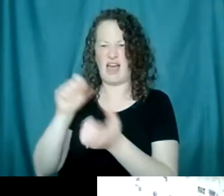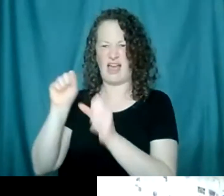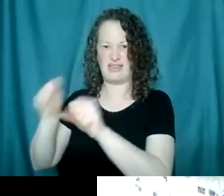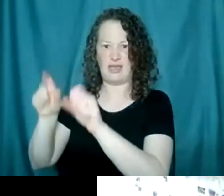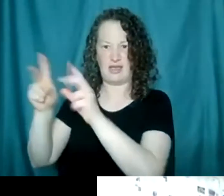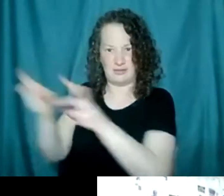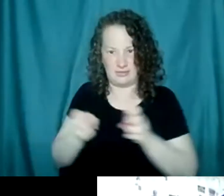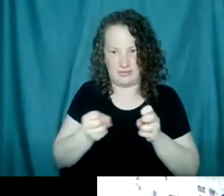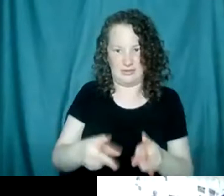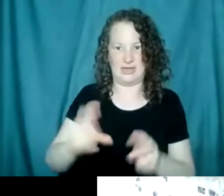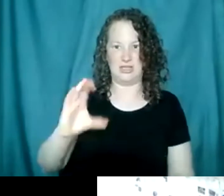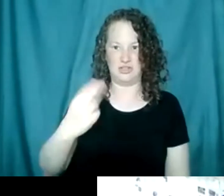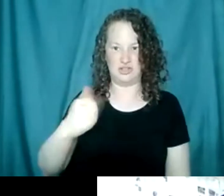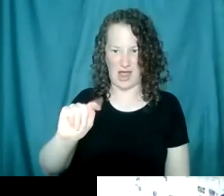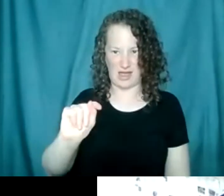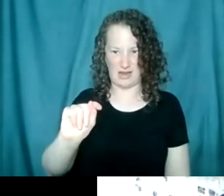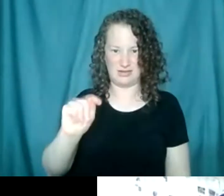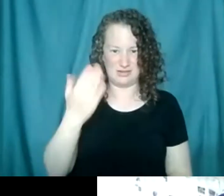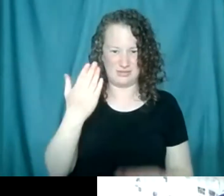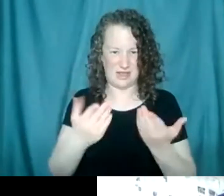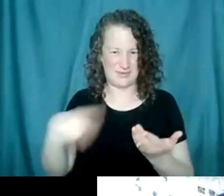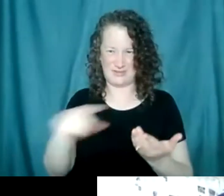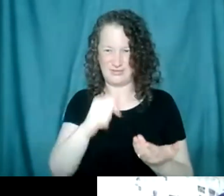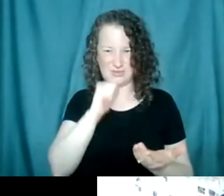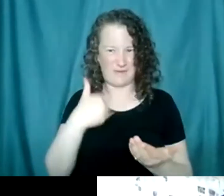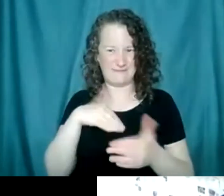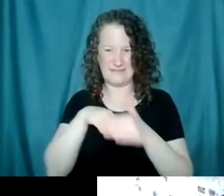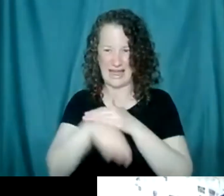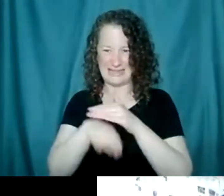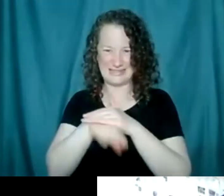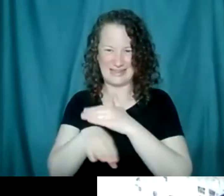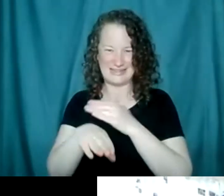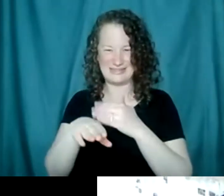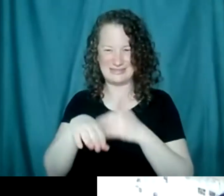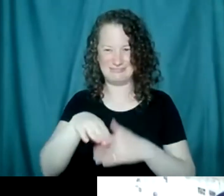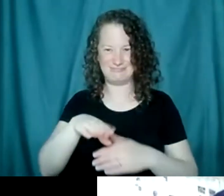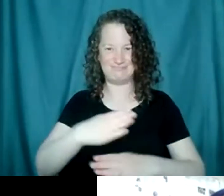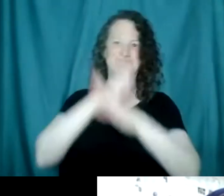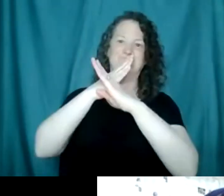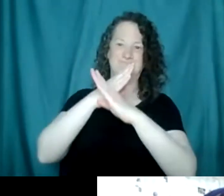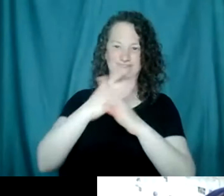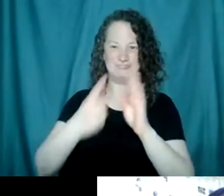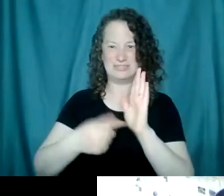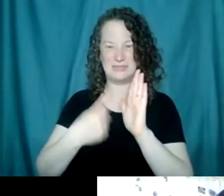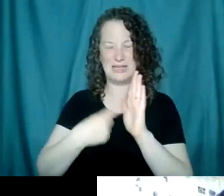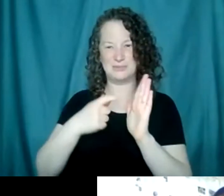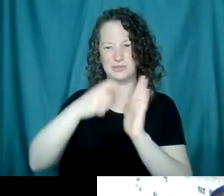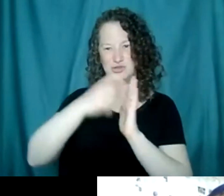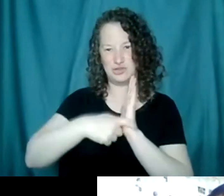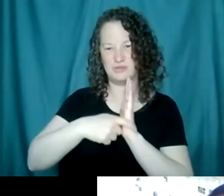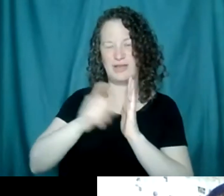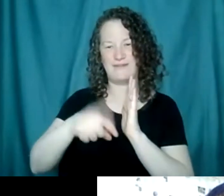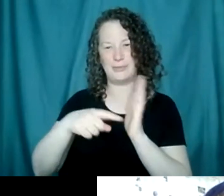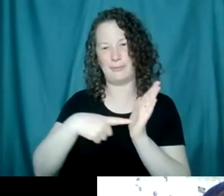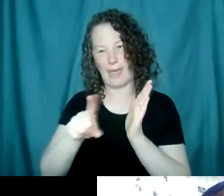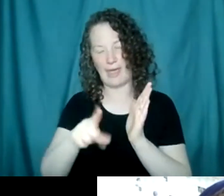in the chat. And I don't know if some people may not have access to this because sometimes journals have you pay or you have to be a